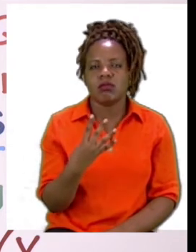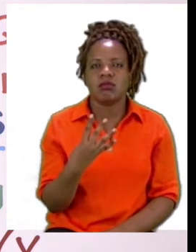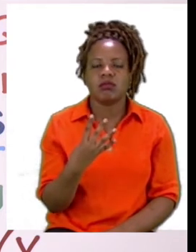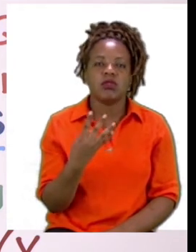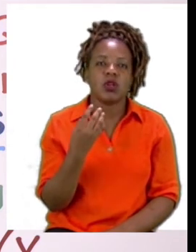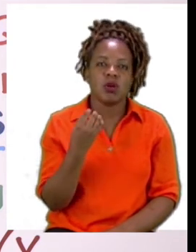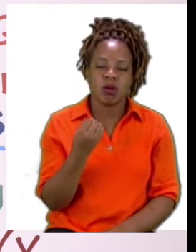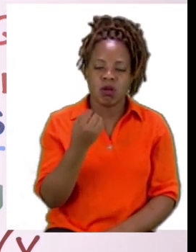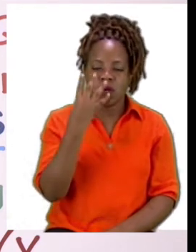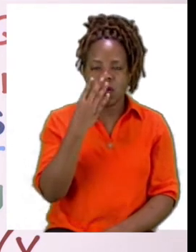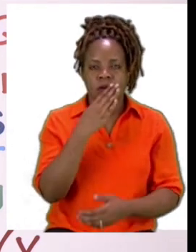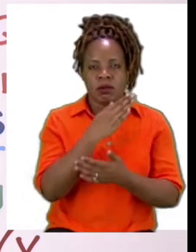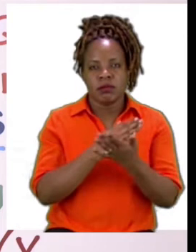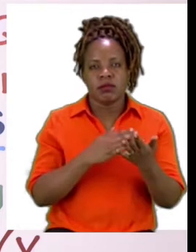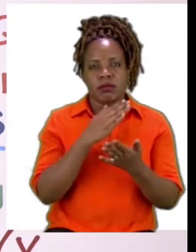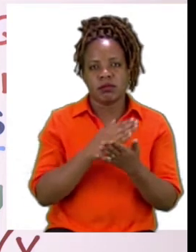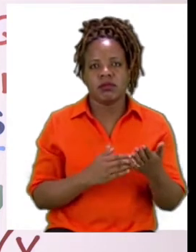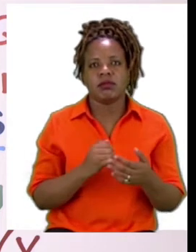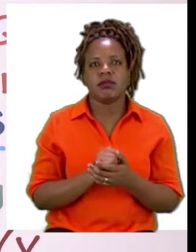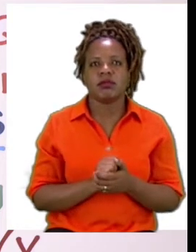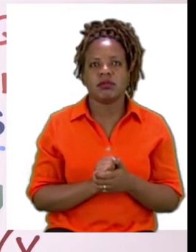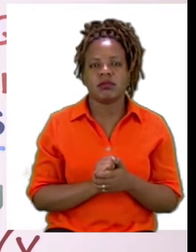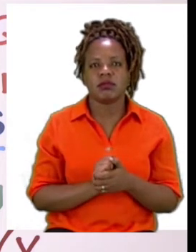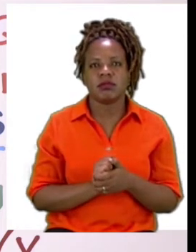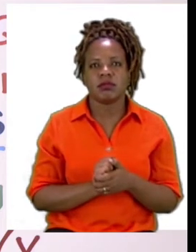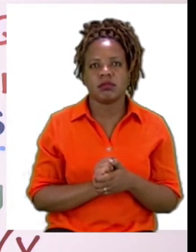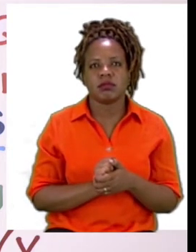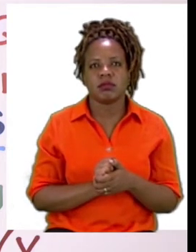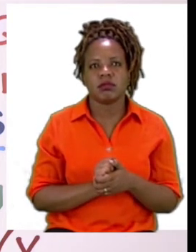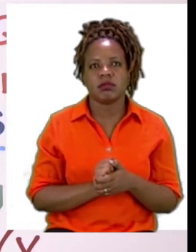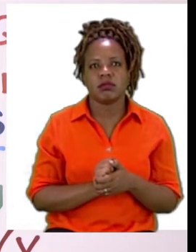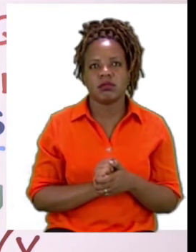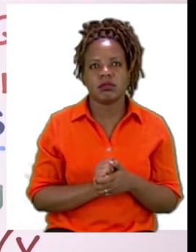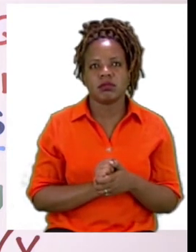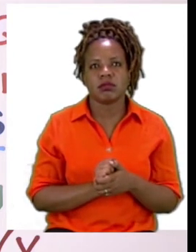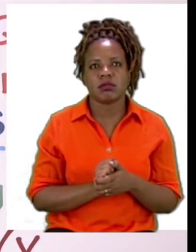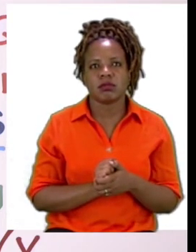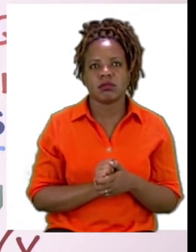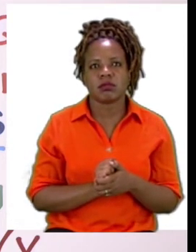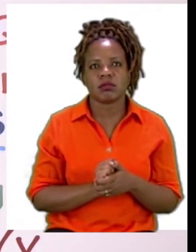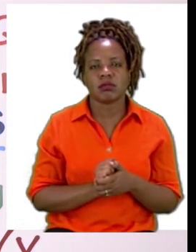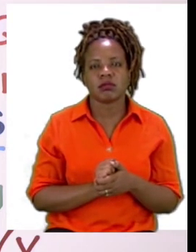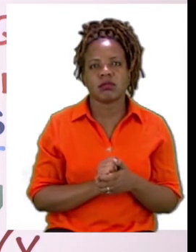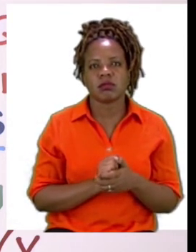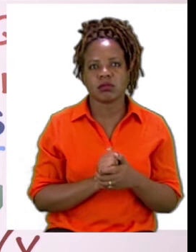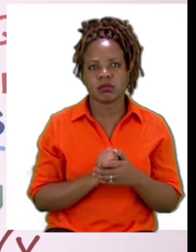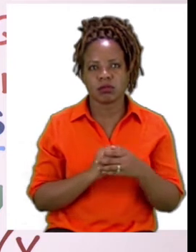1, 2, 3, 4. So our 2 at the bottom will now become a 4.